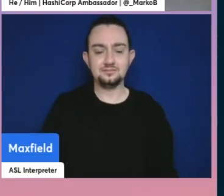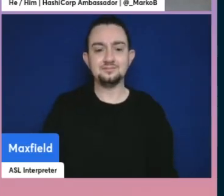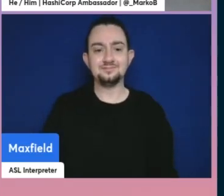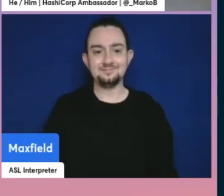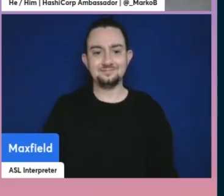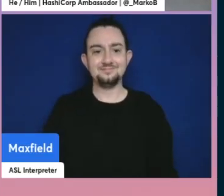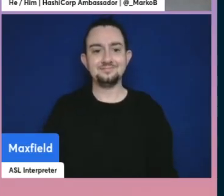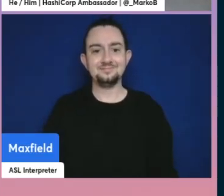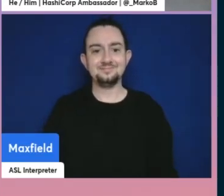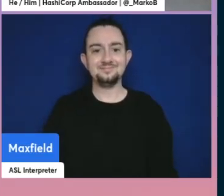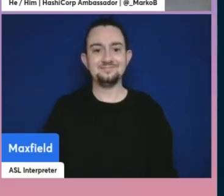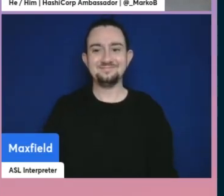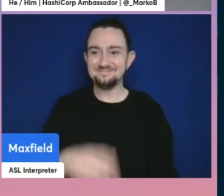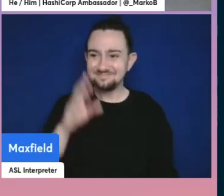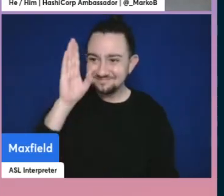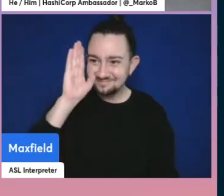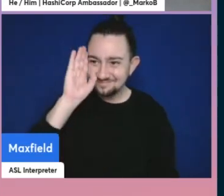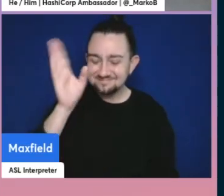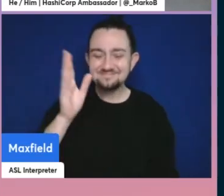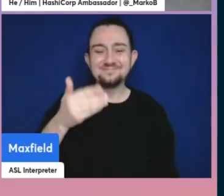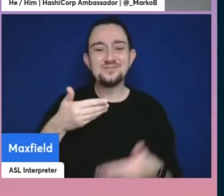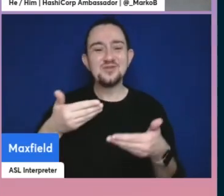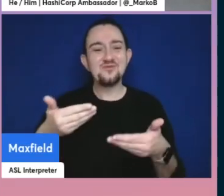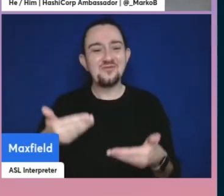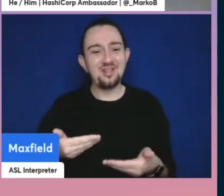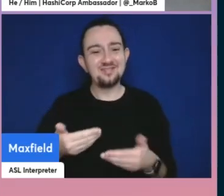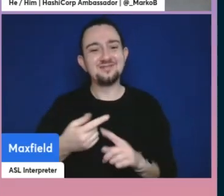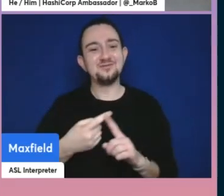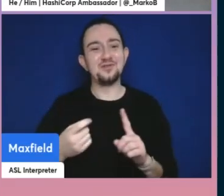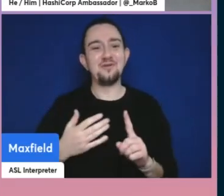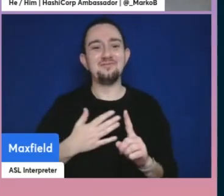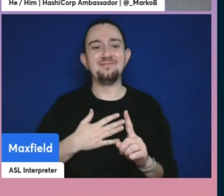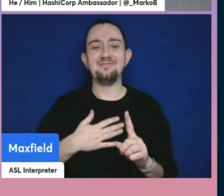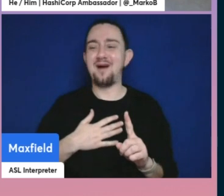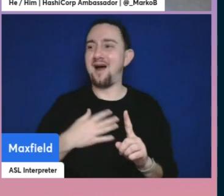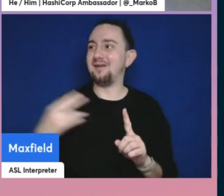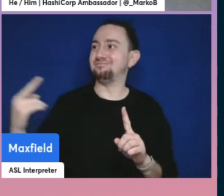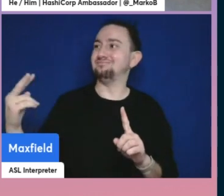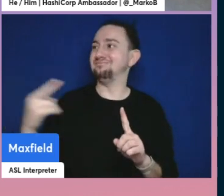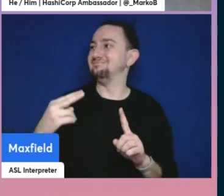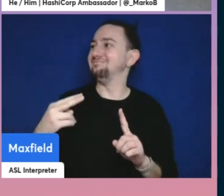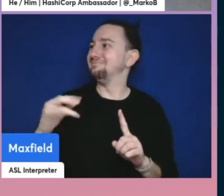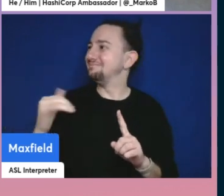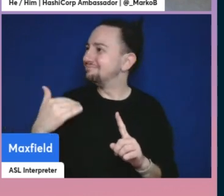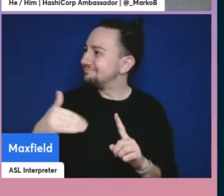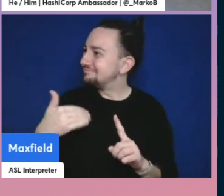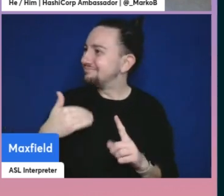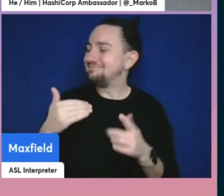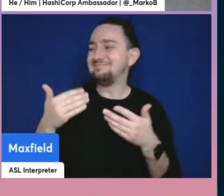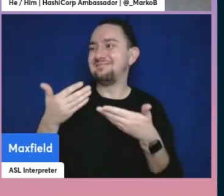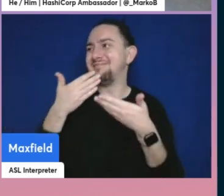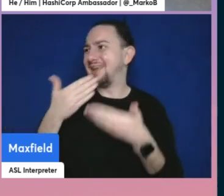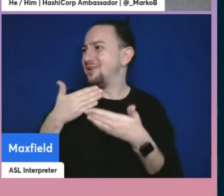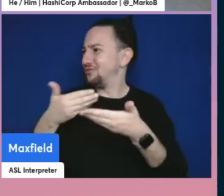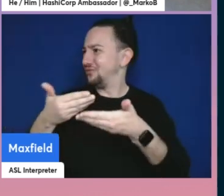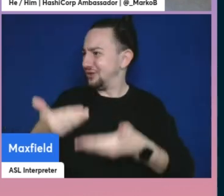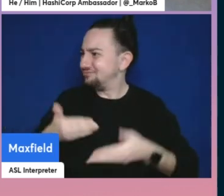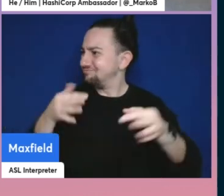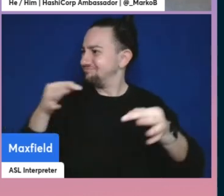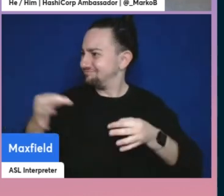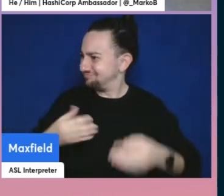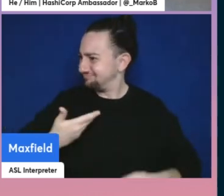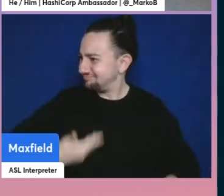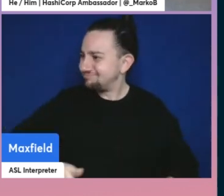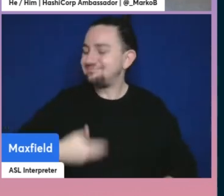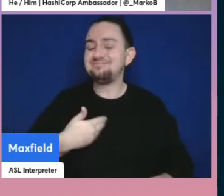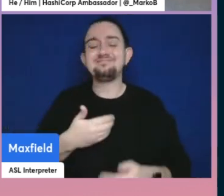Oh, welcome from my side as well. That was quite an introduction. So again, hope you're enjoying